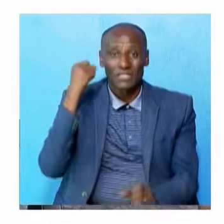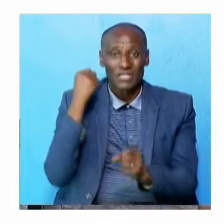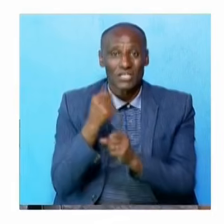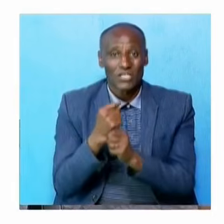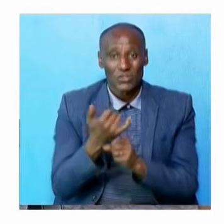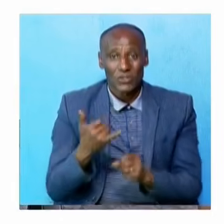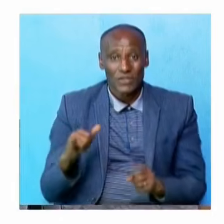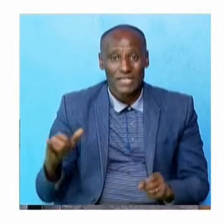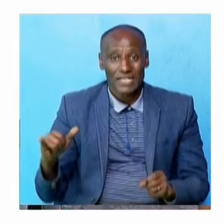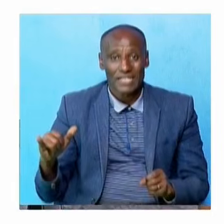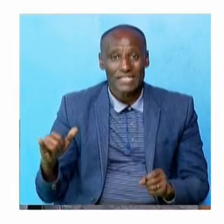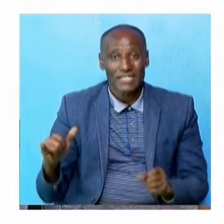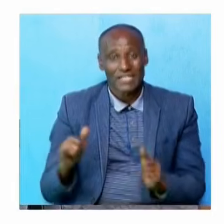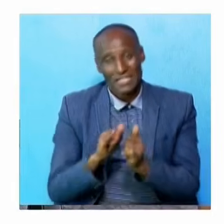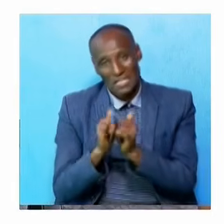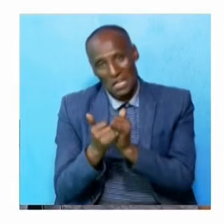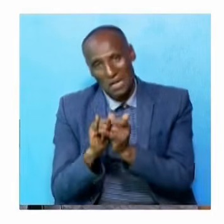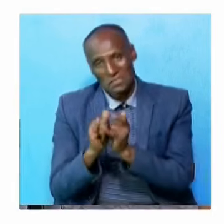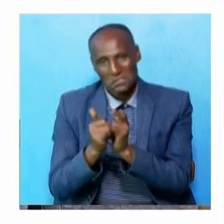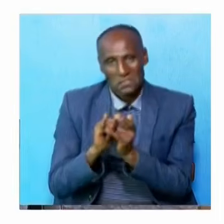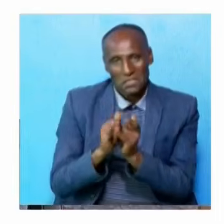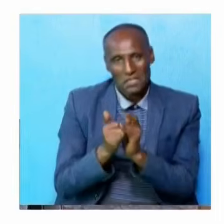yeah, was